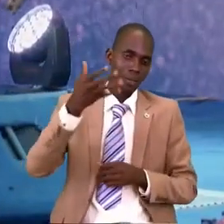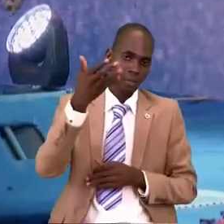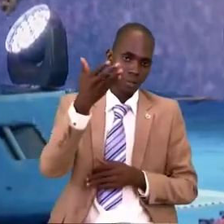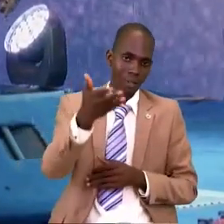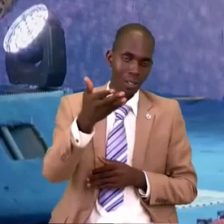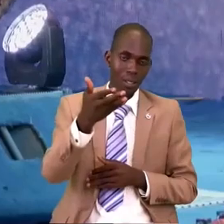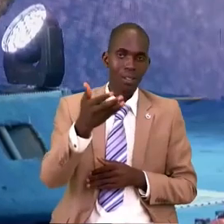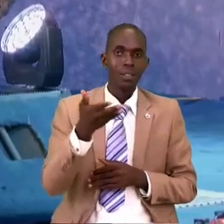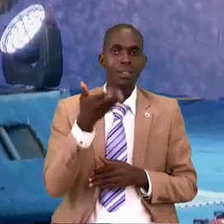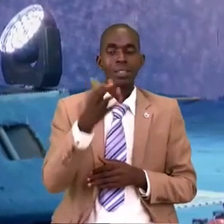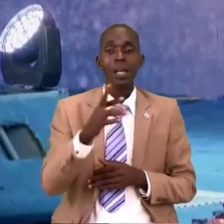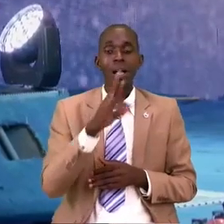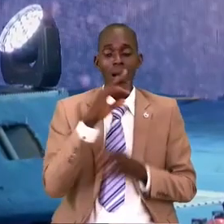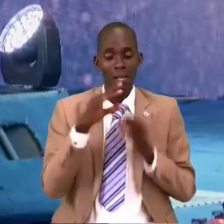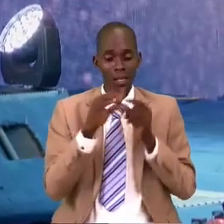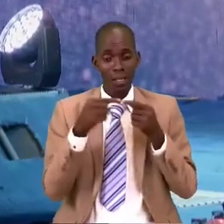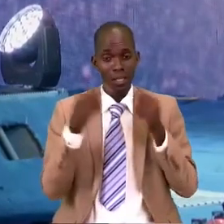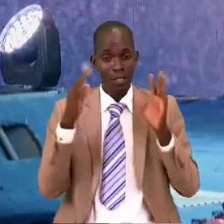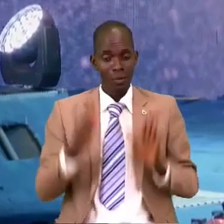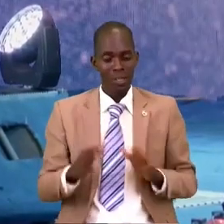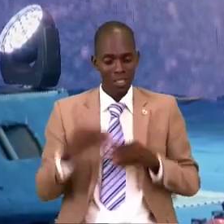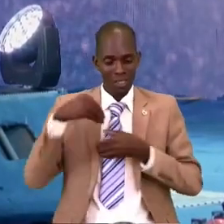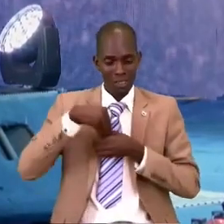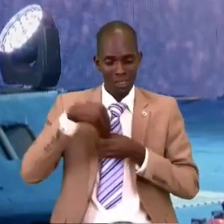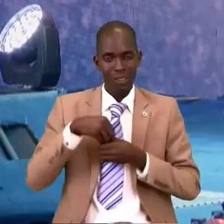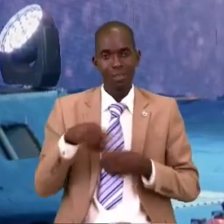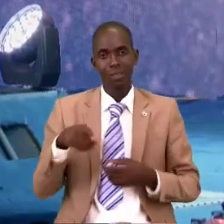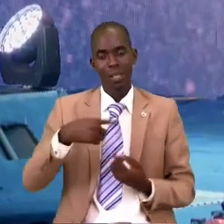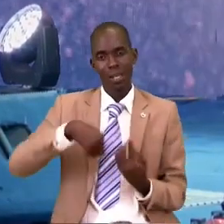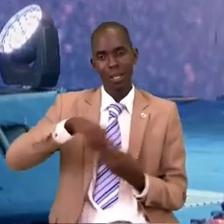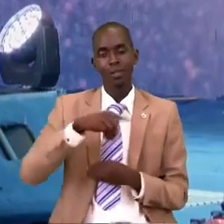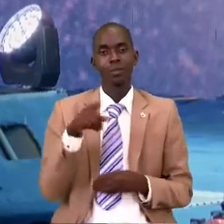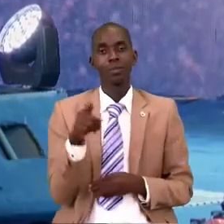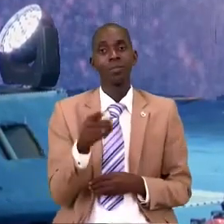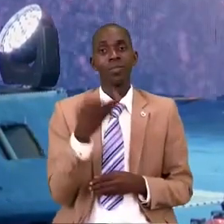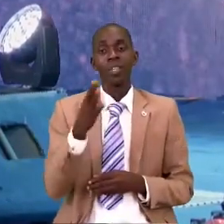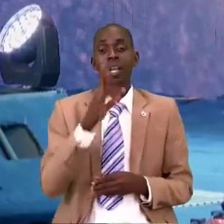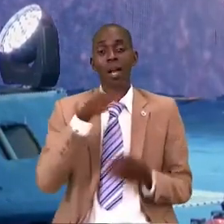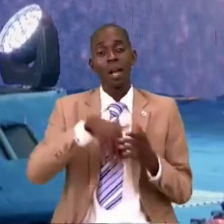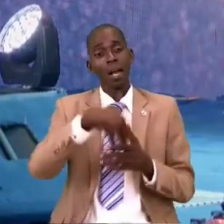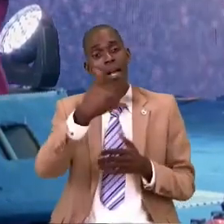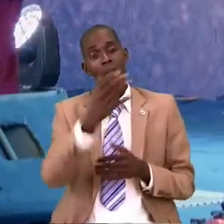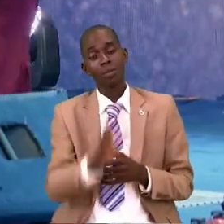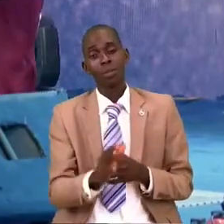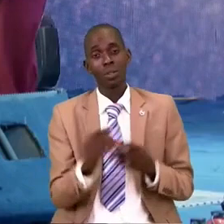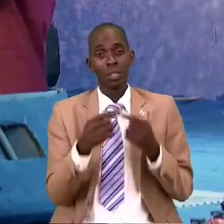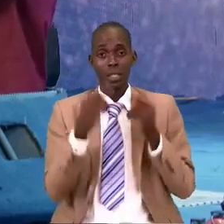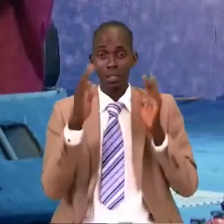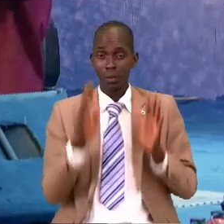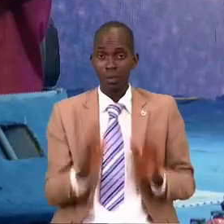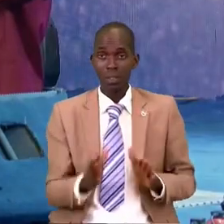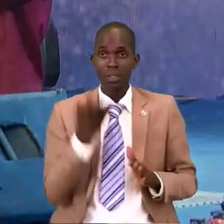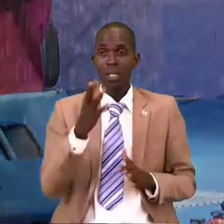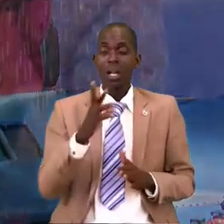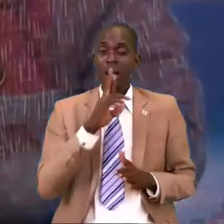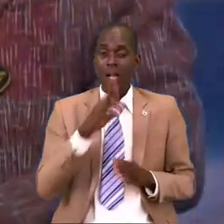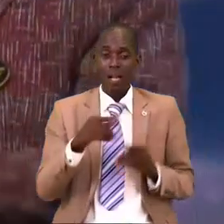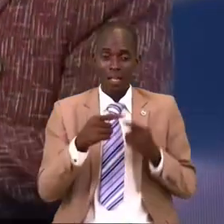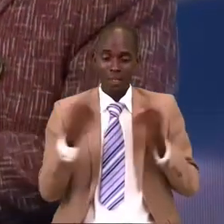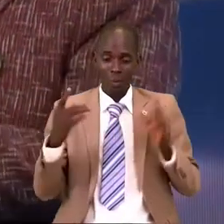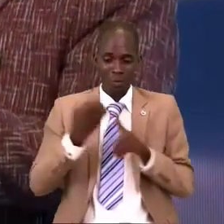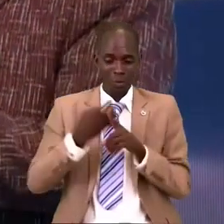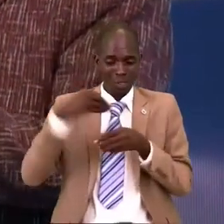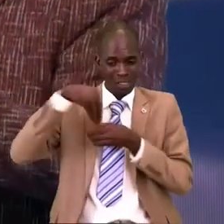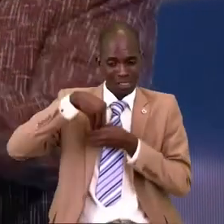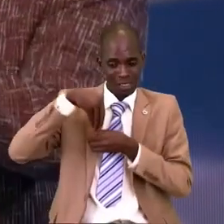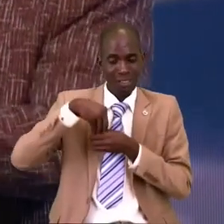enemies internal. There are enemies public outside there. You are moving on and you are getting on, and